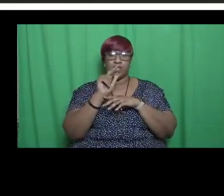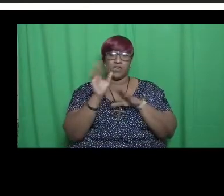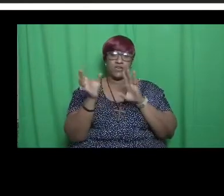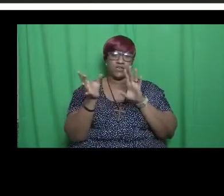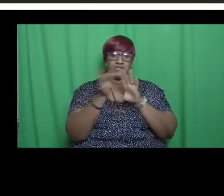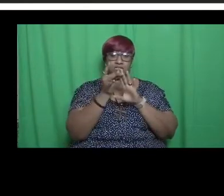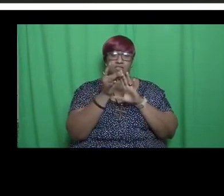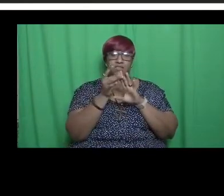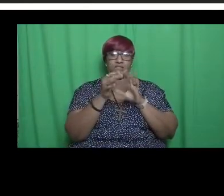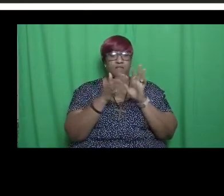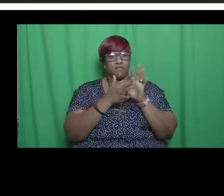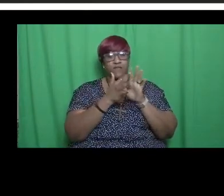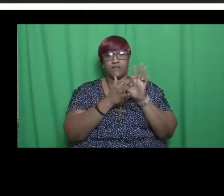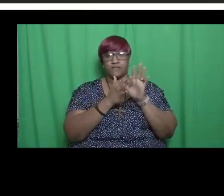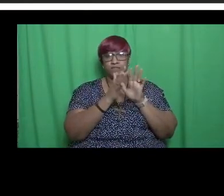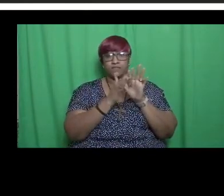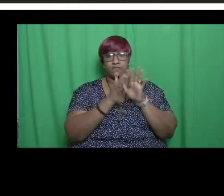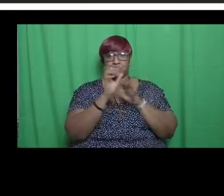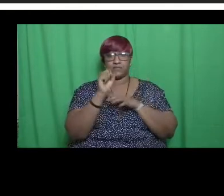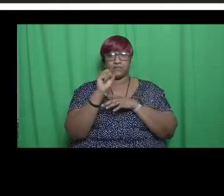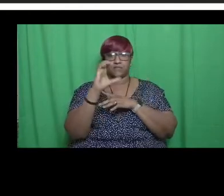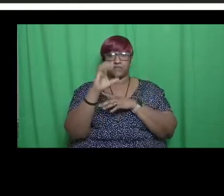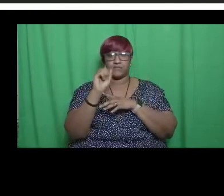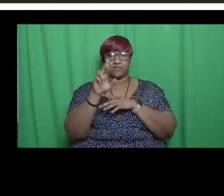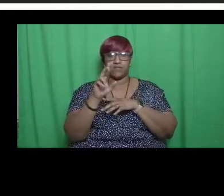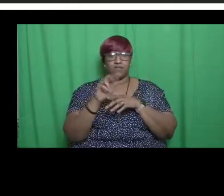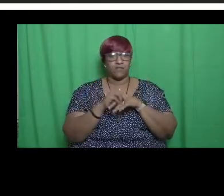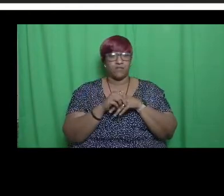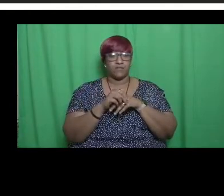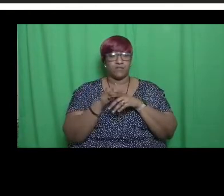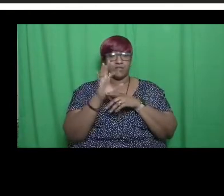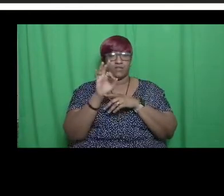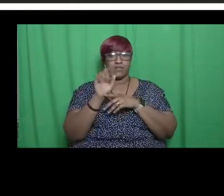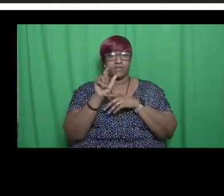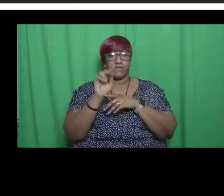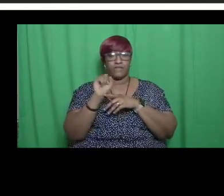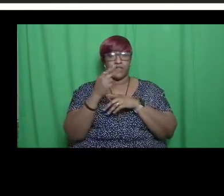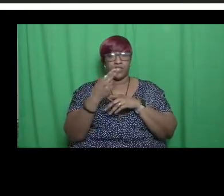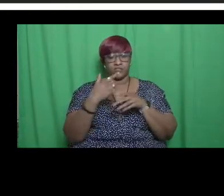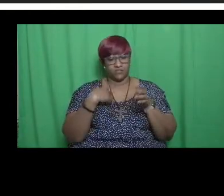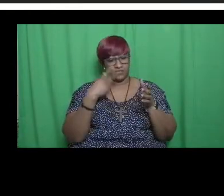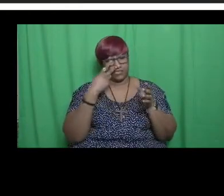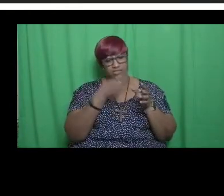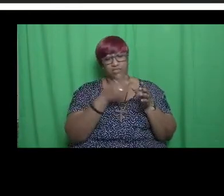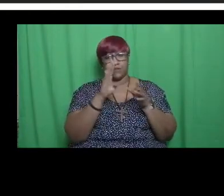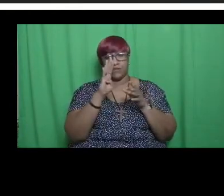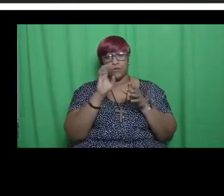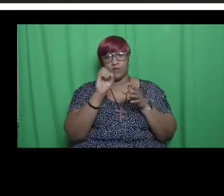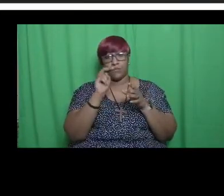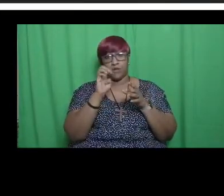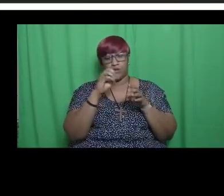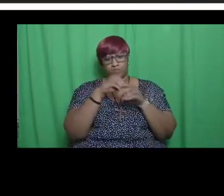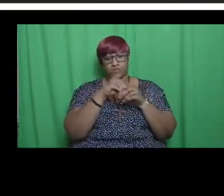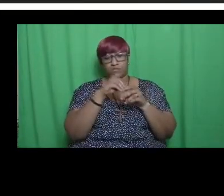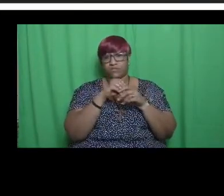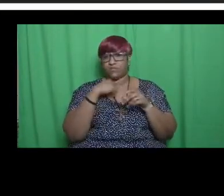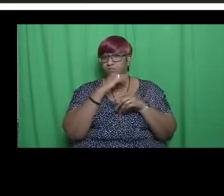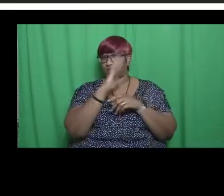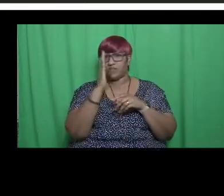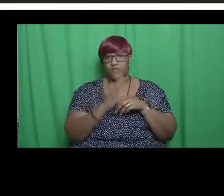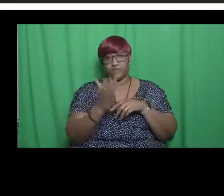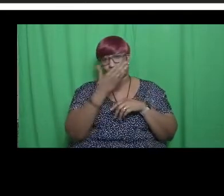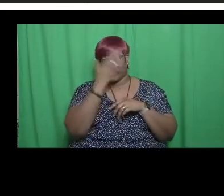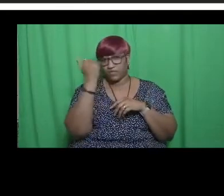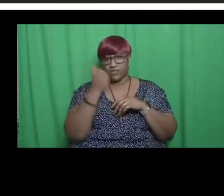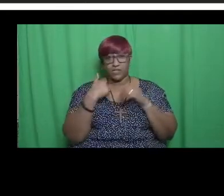And right now I have a scar. That nail ripped my finger to the bone. I'll never forget it.